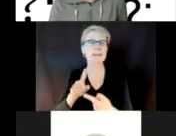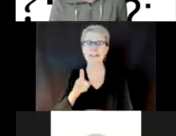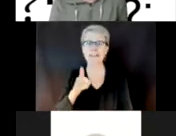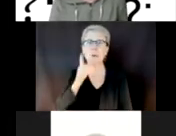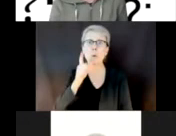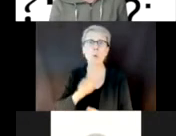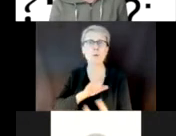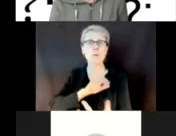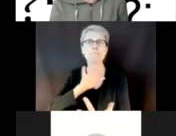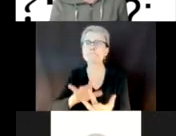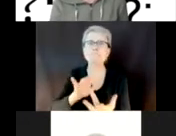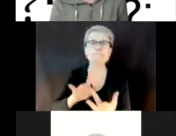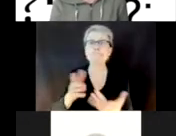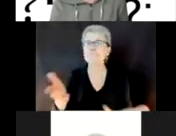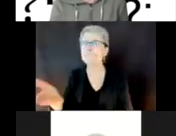to speak to.